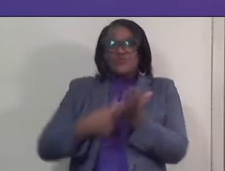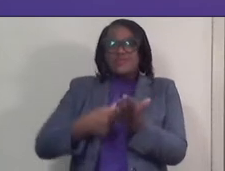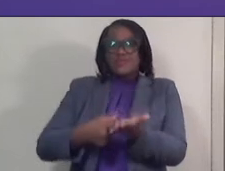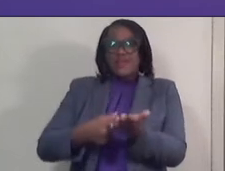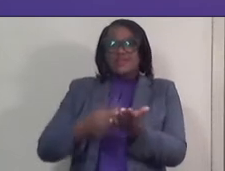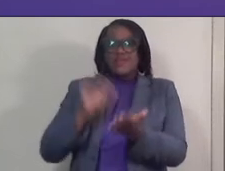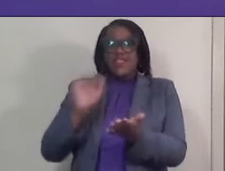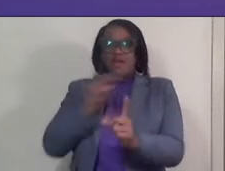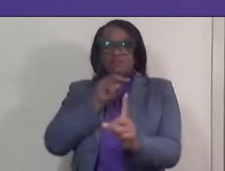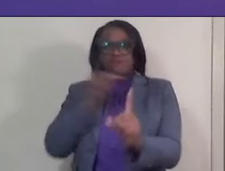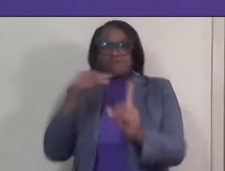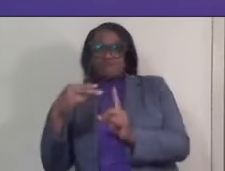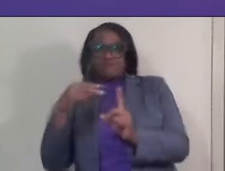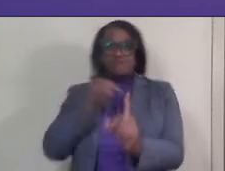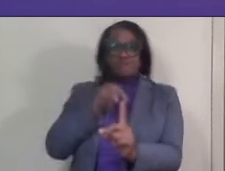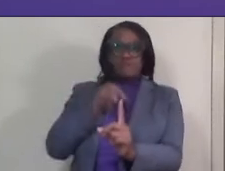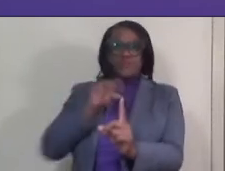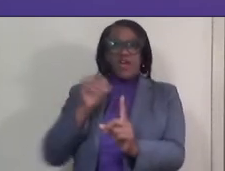first one,